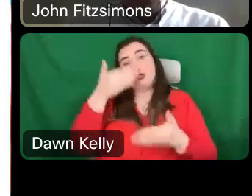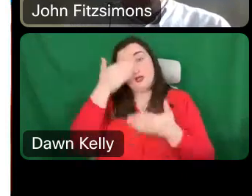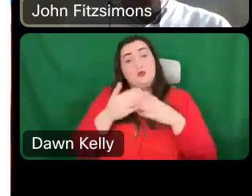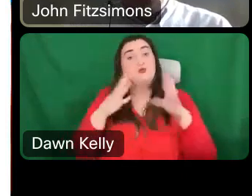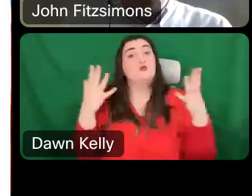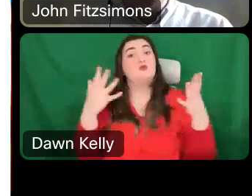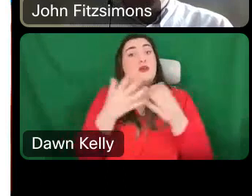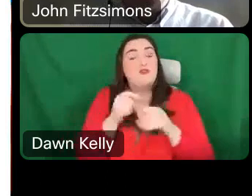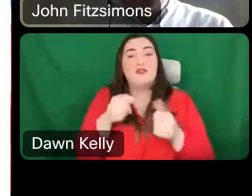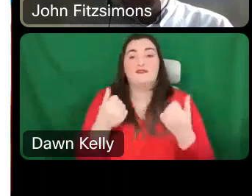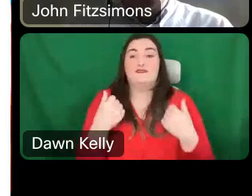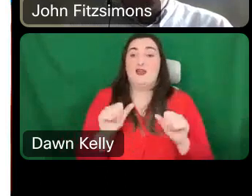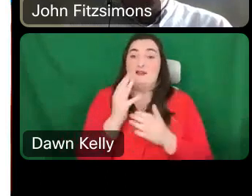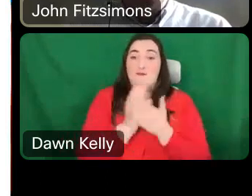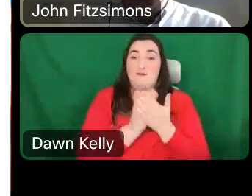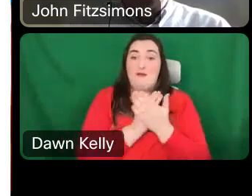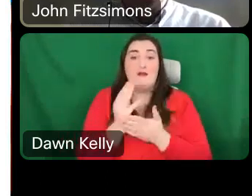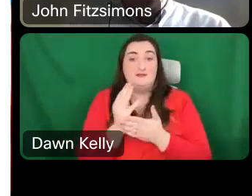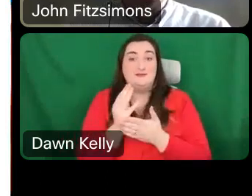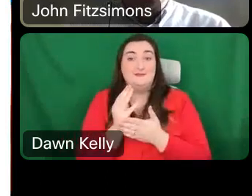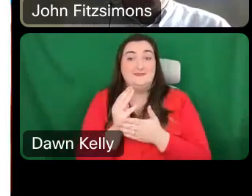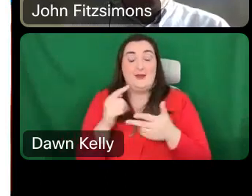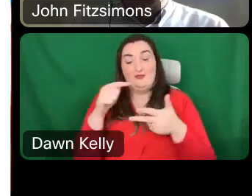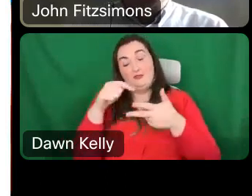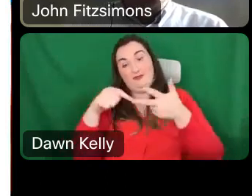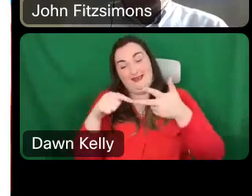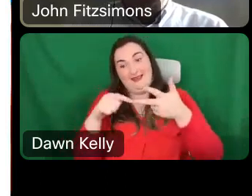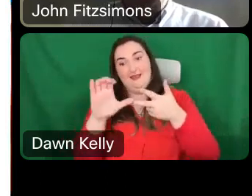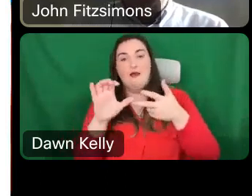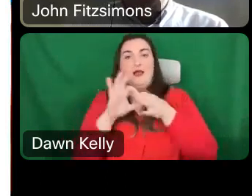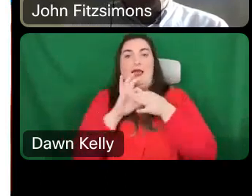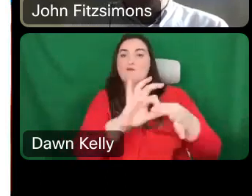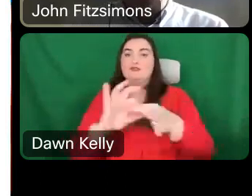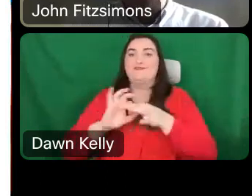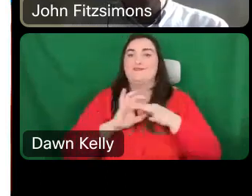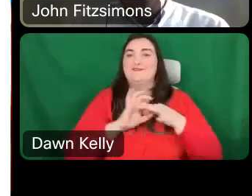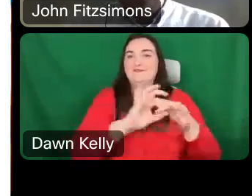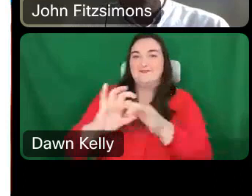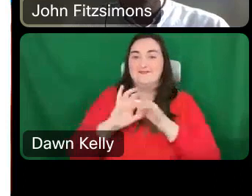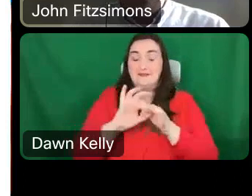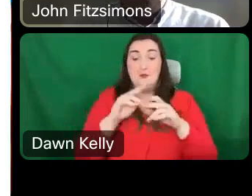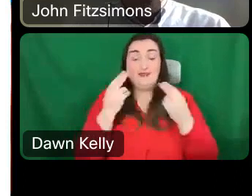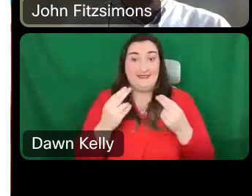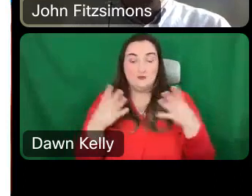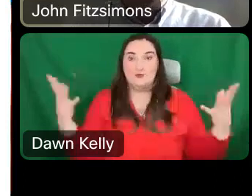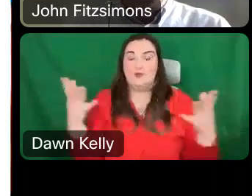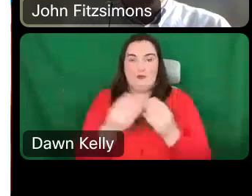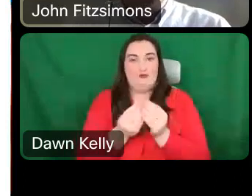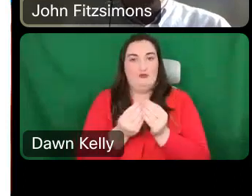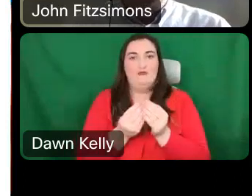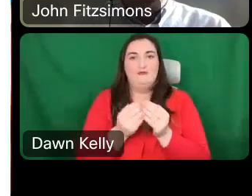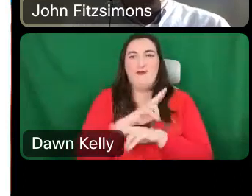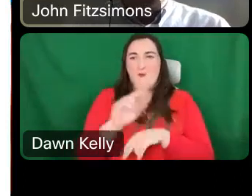final, at least our initial final 3 was collaborative, that we need to do this together. I think no one group